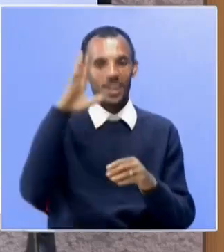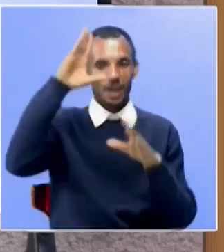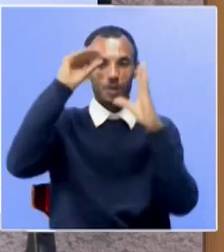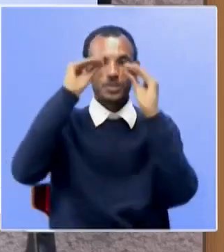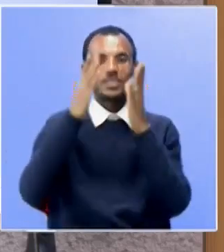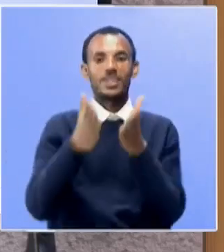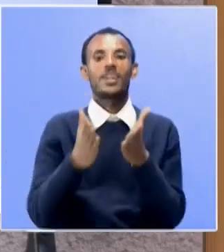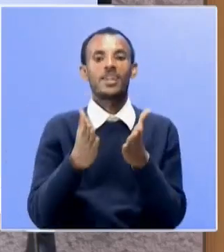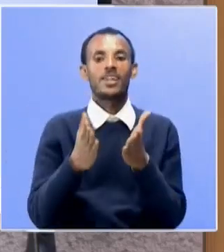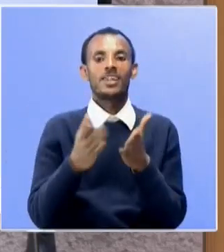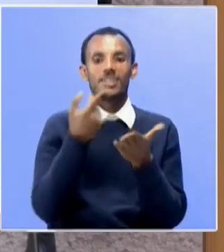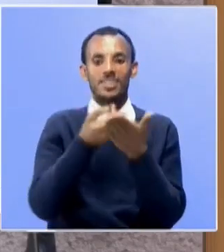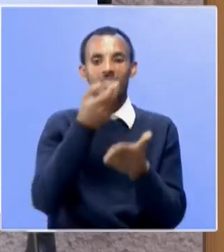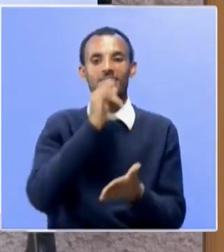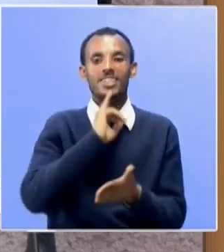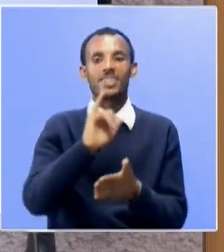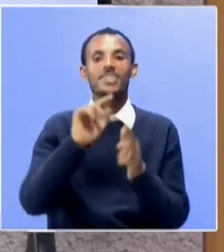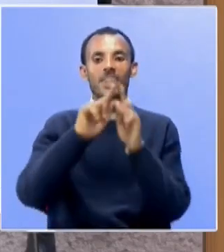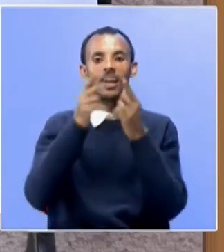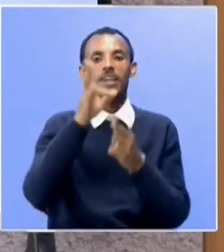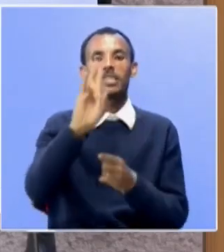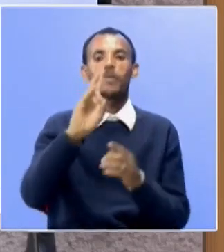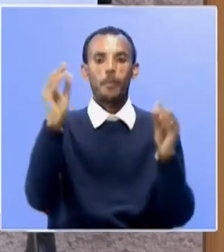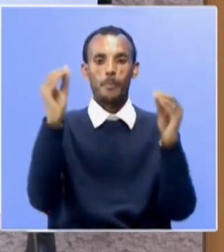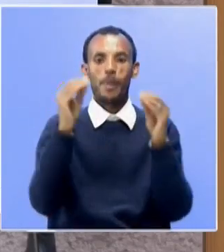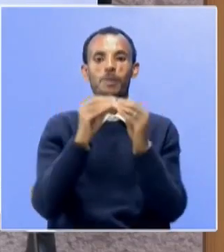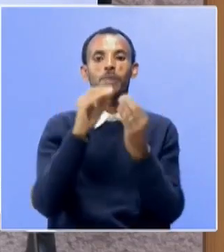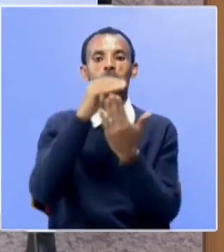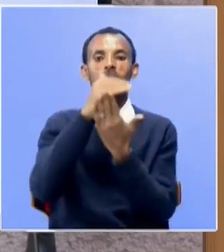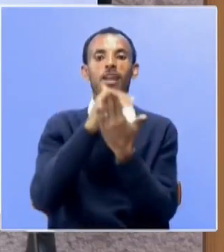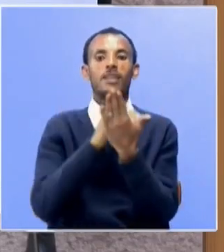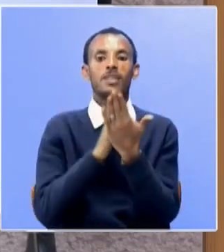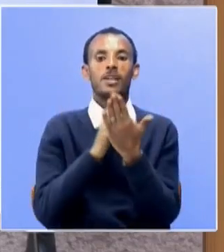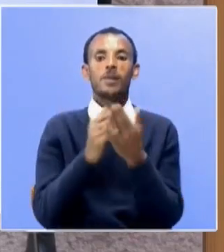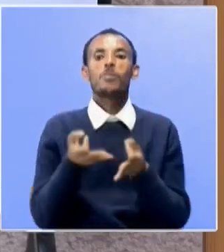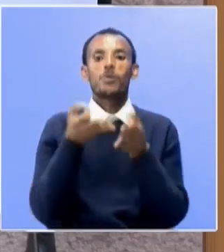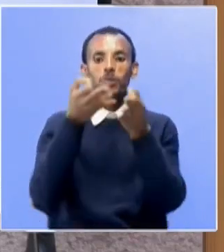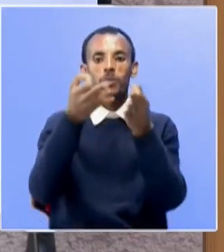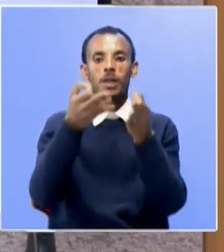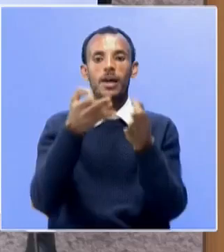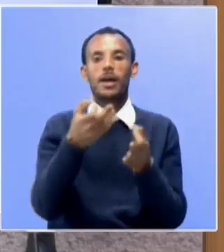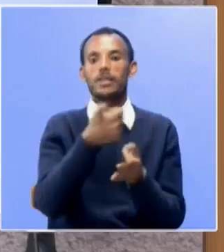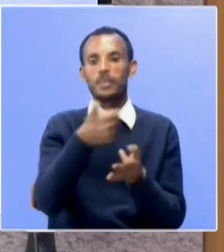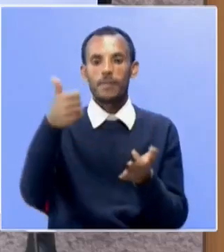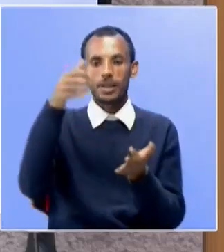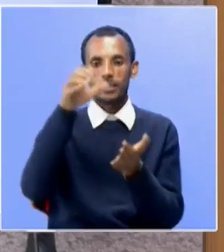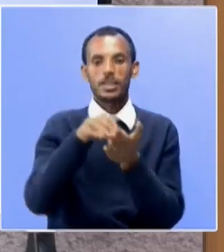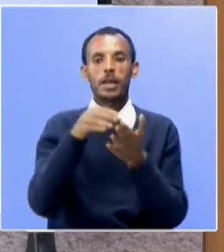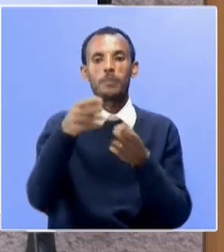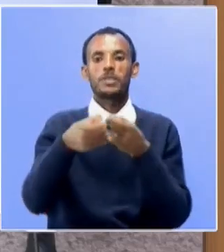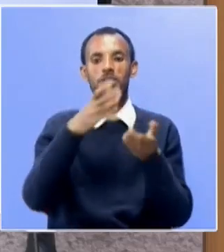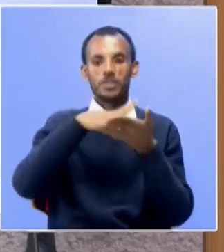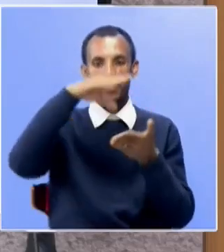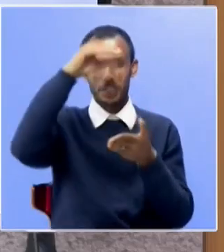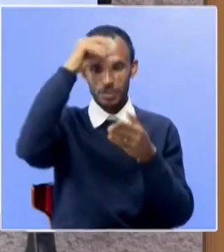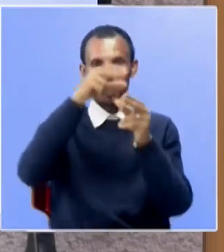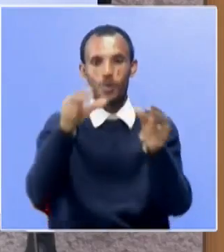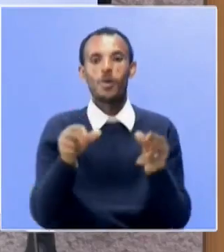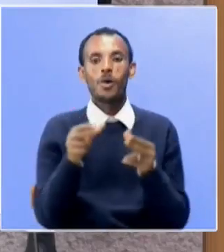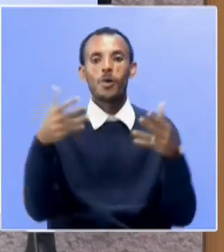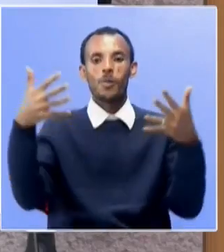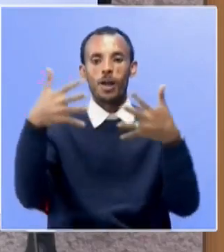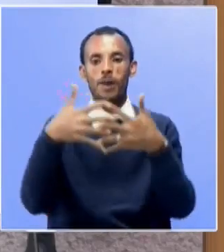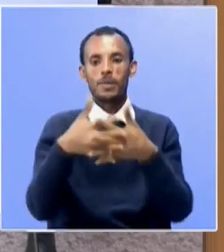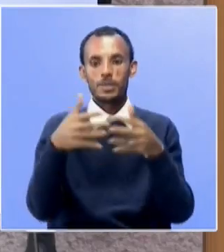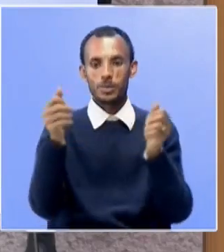Hello, teacher. This is grade 7 mathematics lesson brought to you by Addis Ababa City Administration Education Bureau